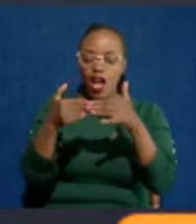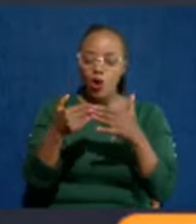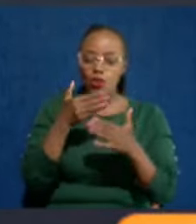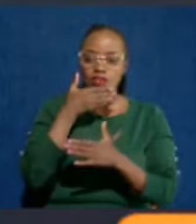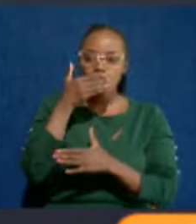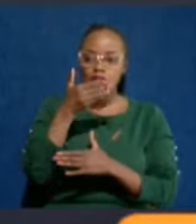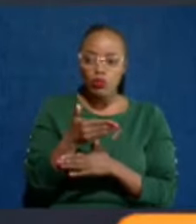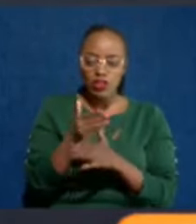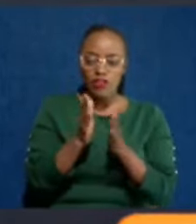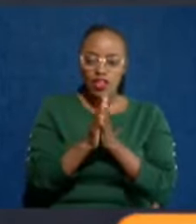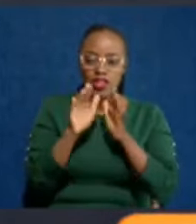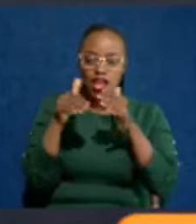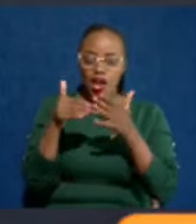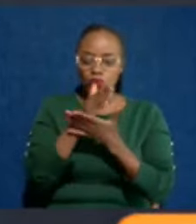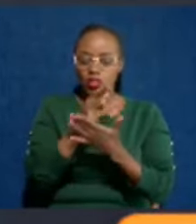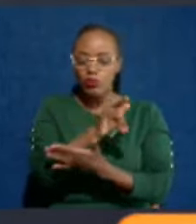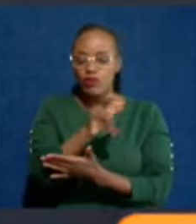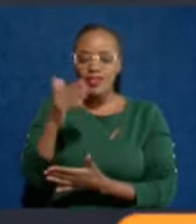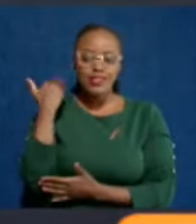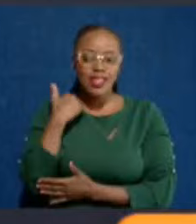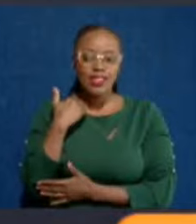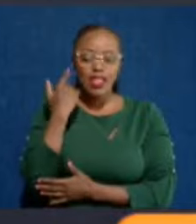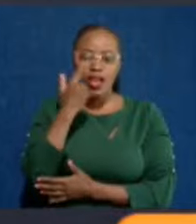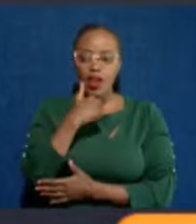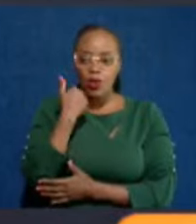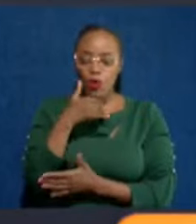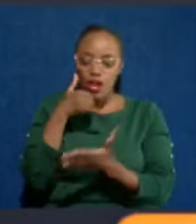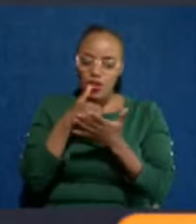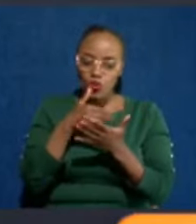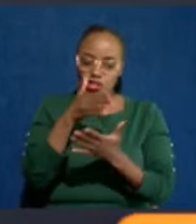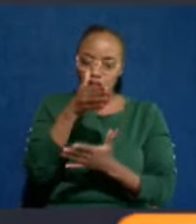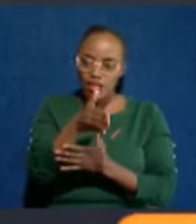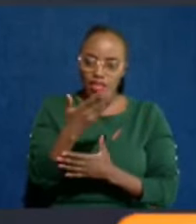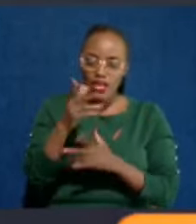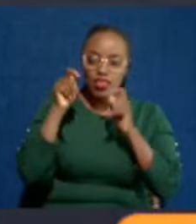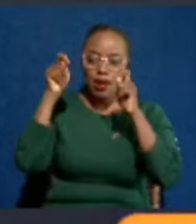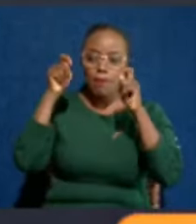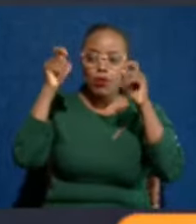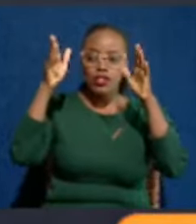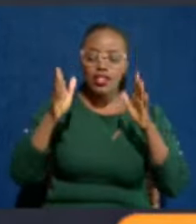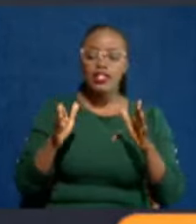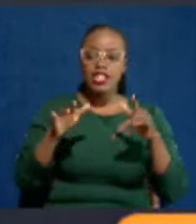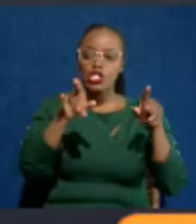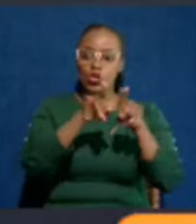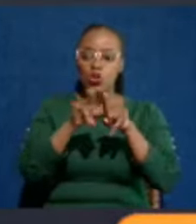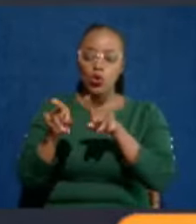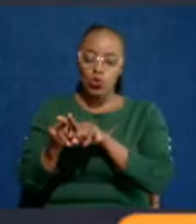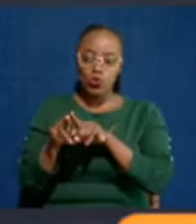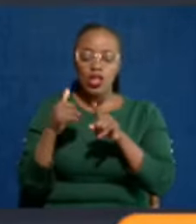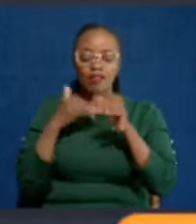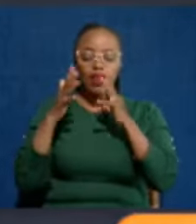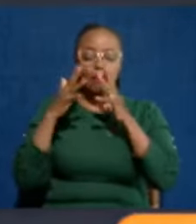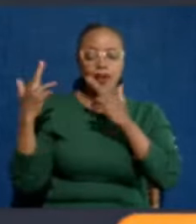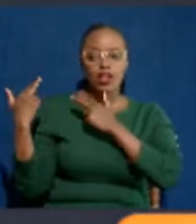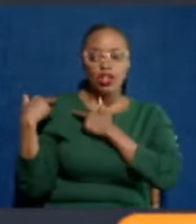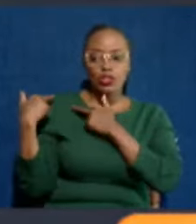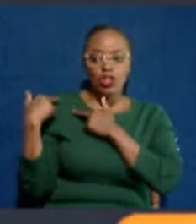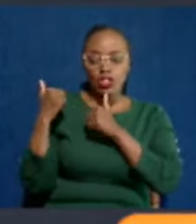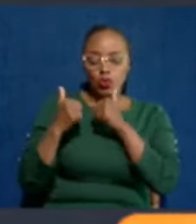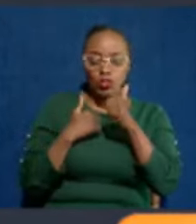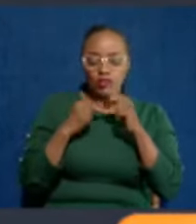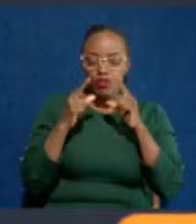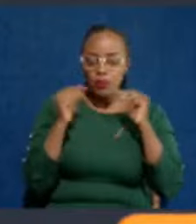responded and how some of those goons who infiltrated the protesters also played a role, which was to disperse